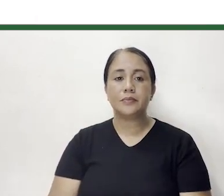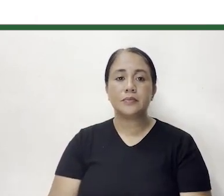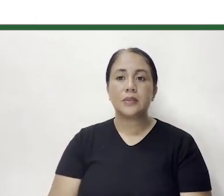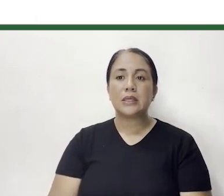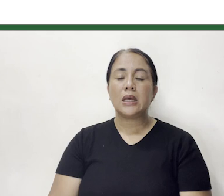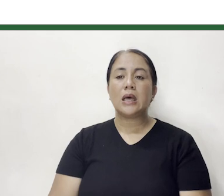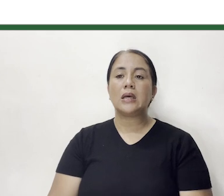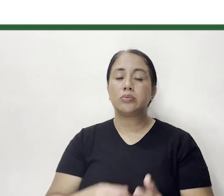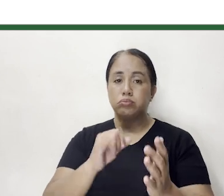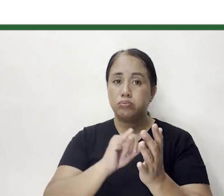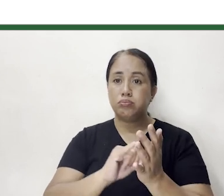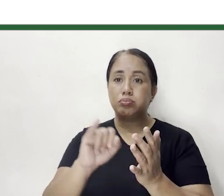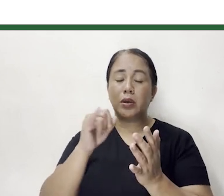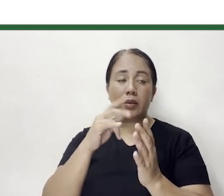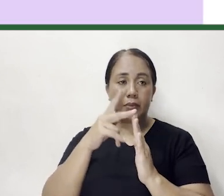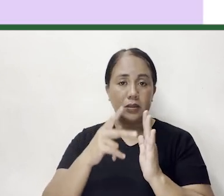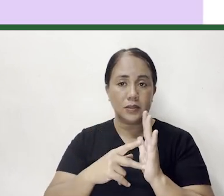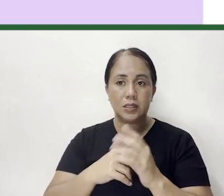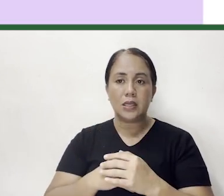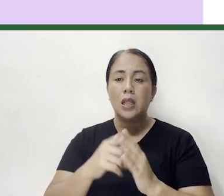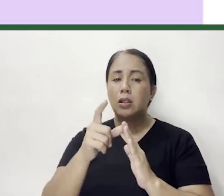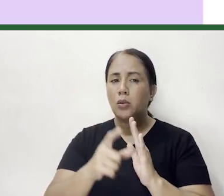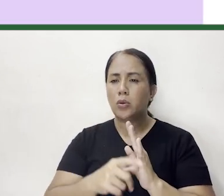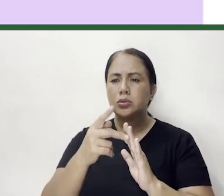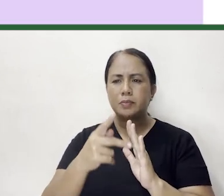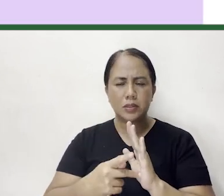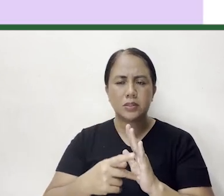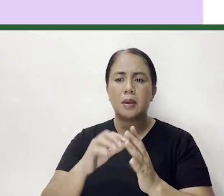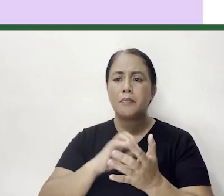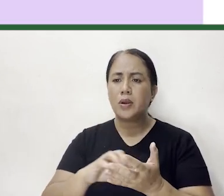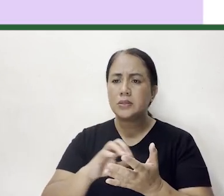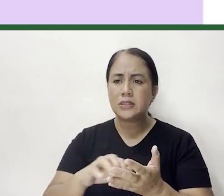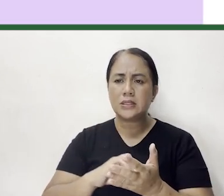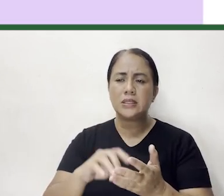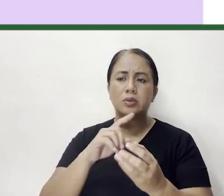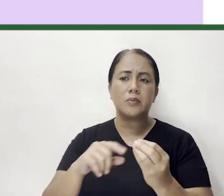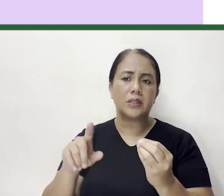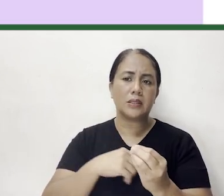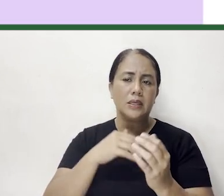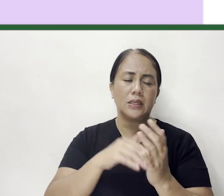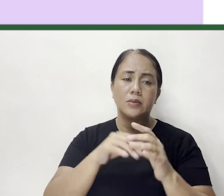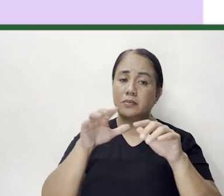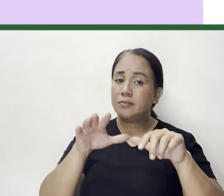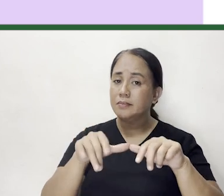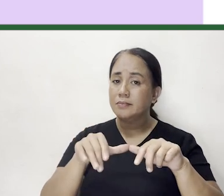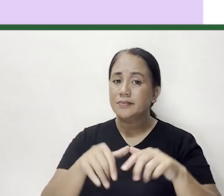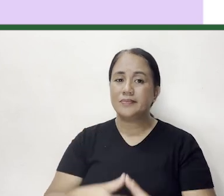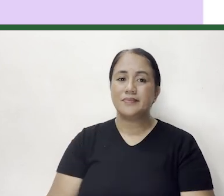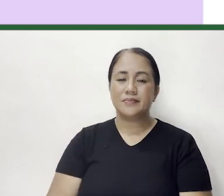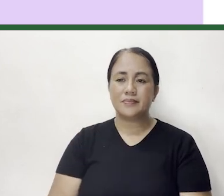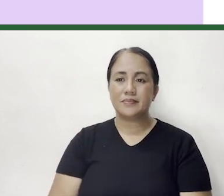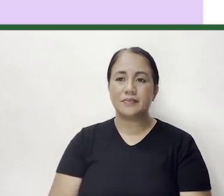D. Institutional policy. Laws, policies, and practices that discriminate